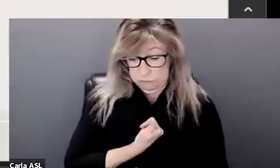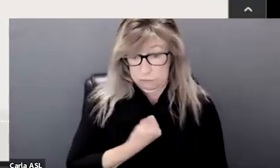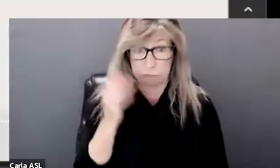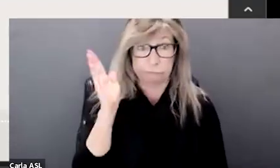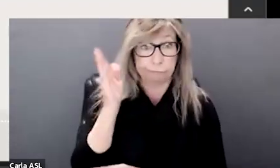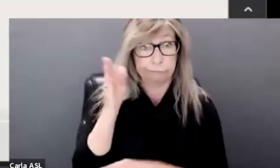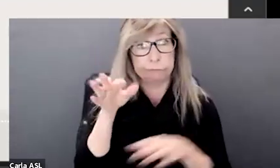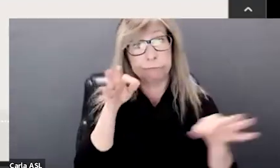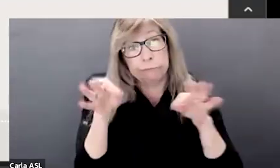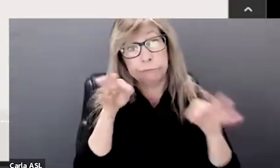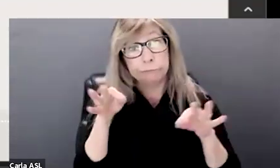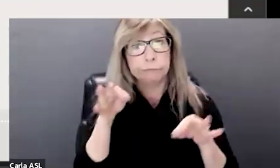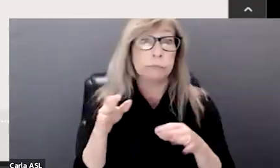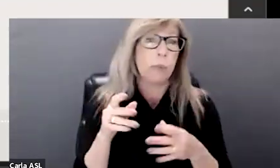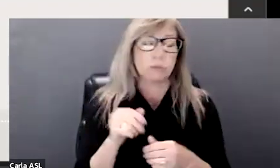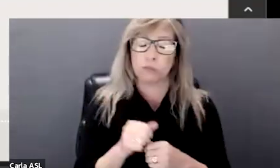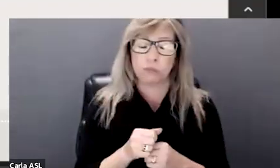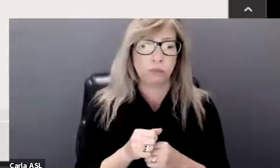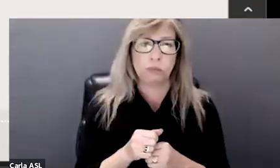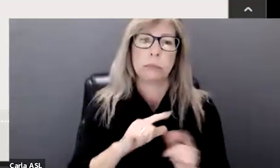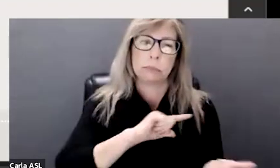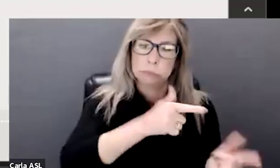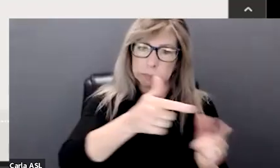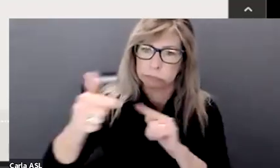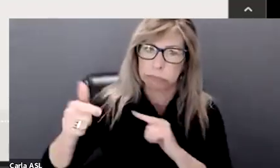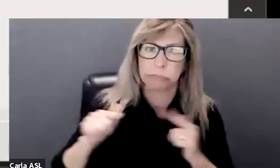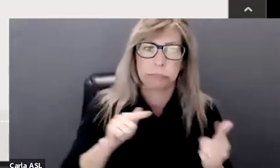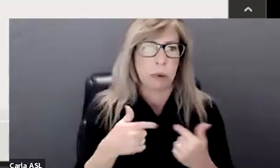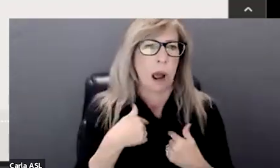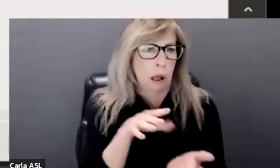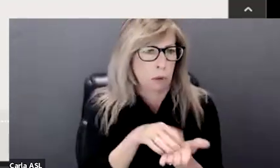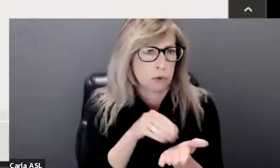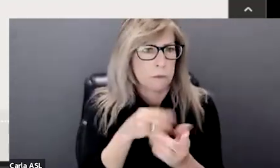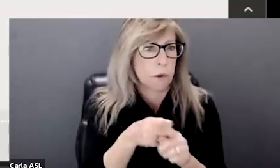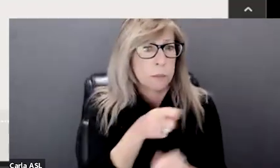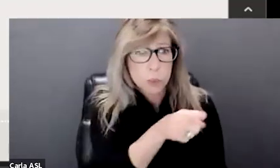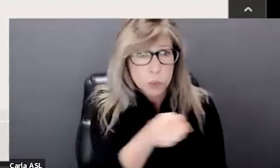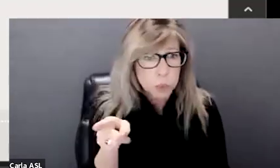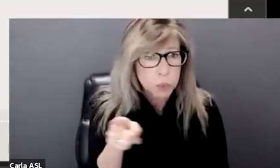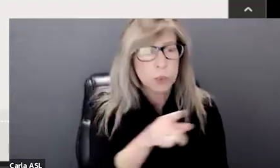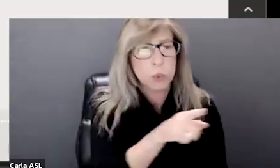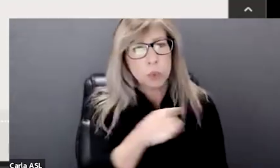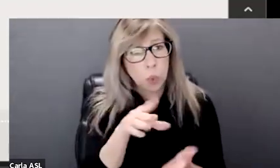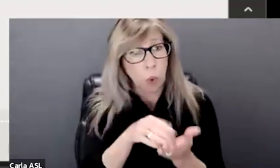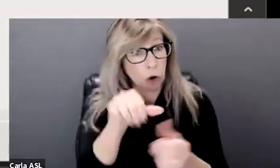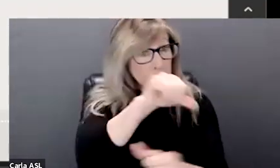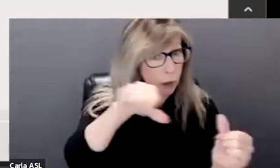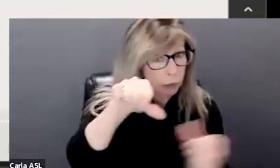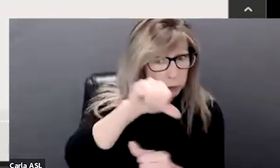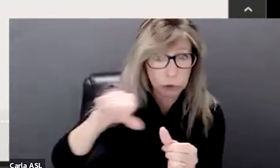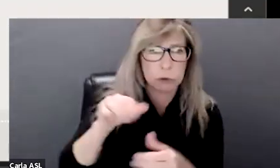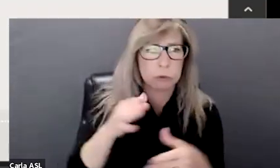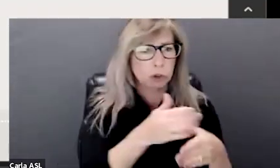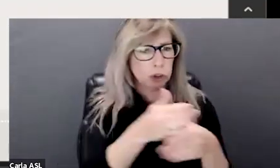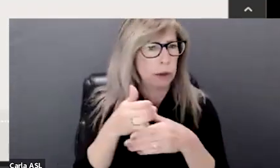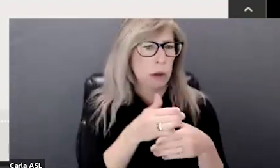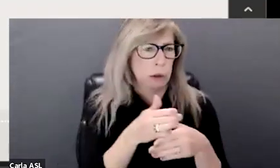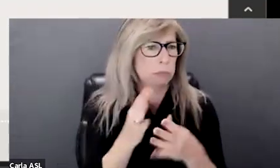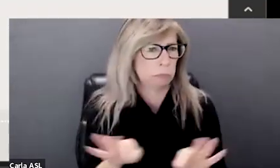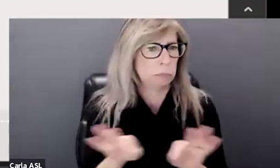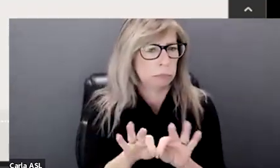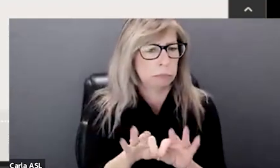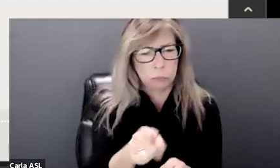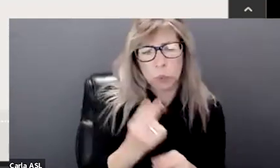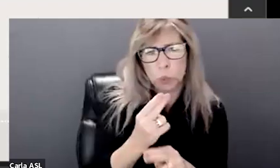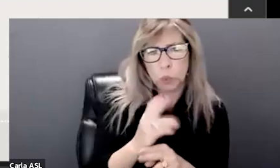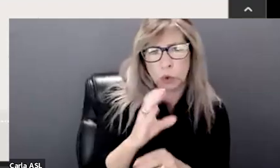speaking or, you know, attendees listening. I learn from you, you learn from each other. So please do feel free to use the chat